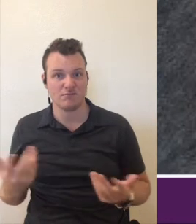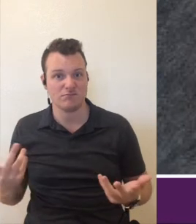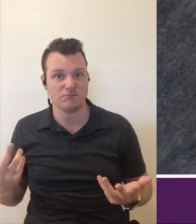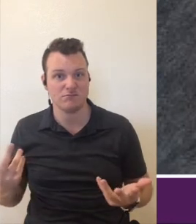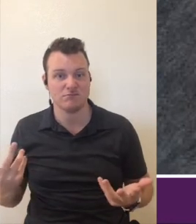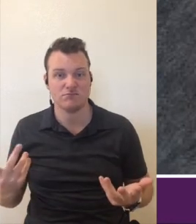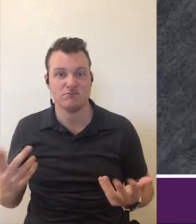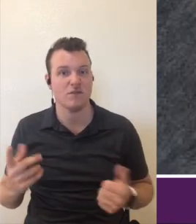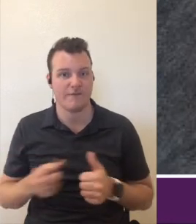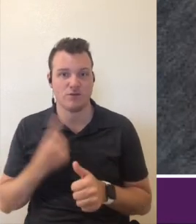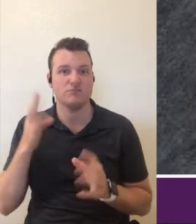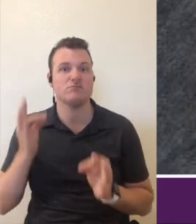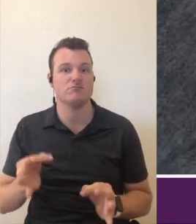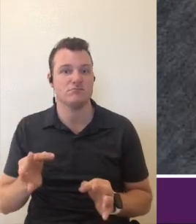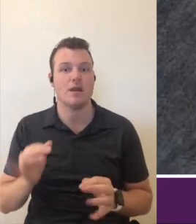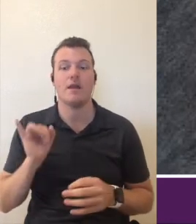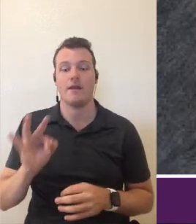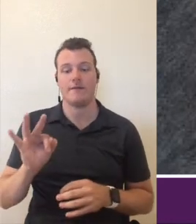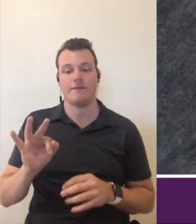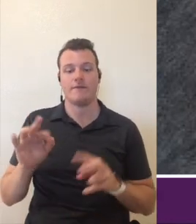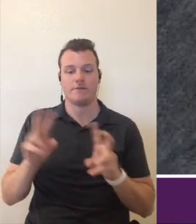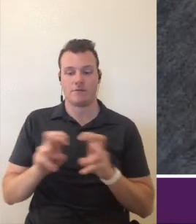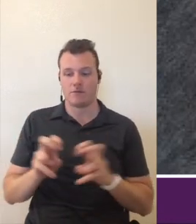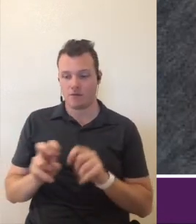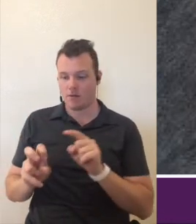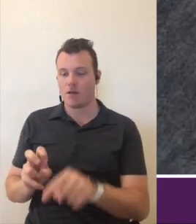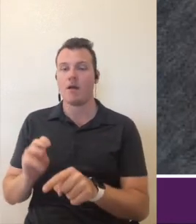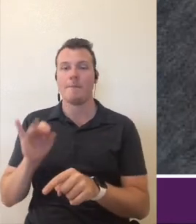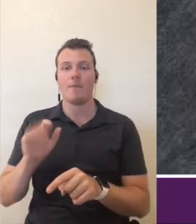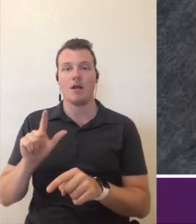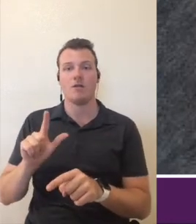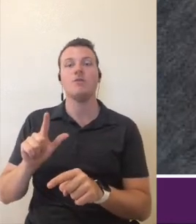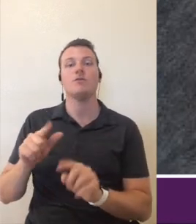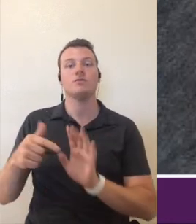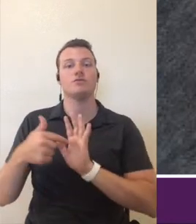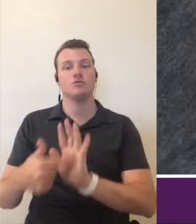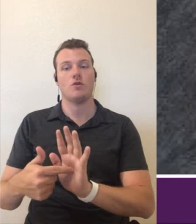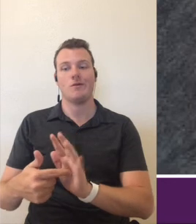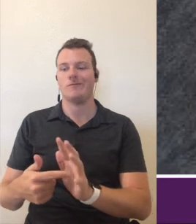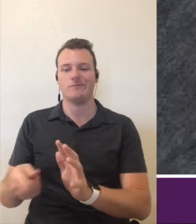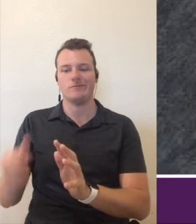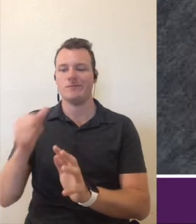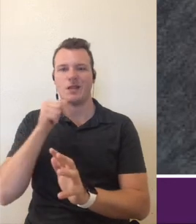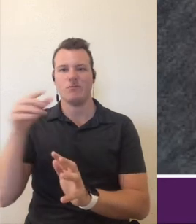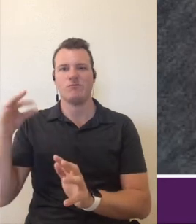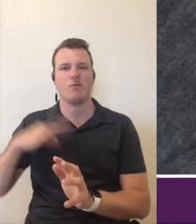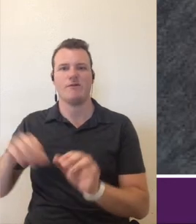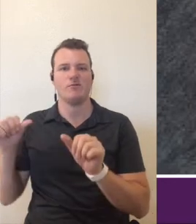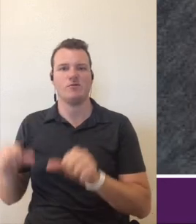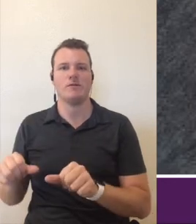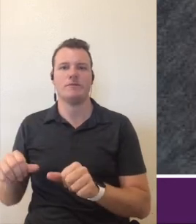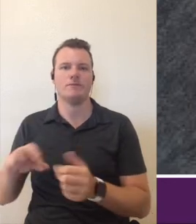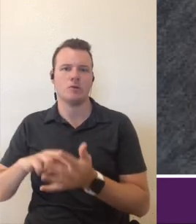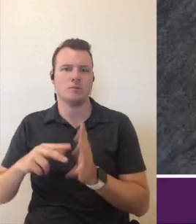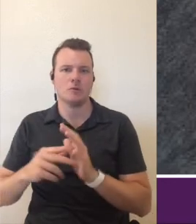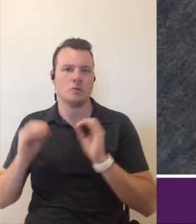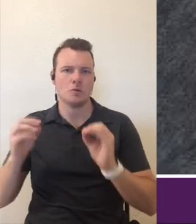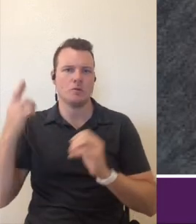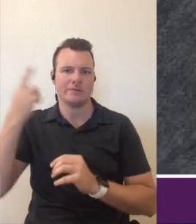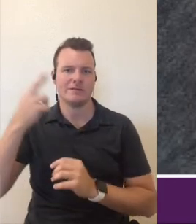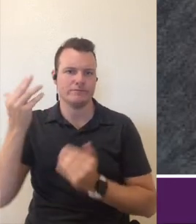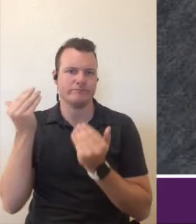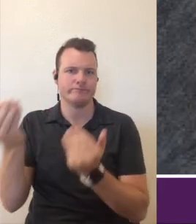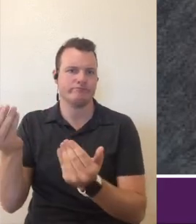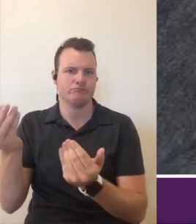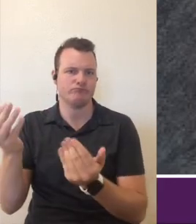this model, is it even feasible before we do anything else? If the model shows that we're not going